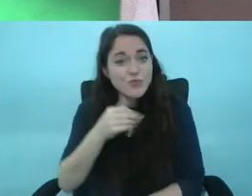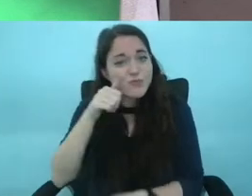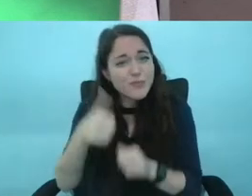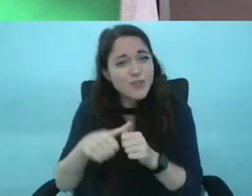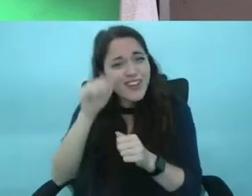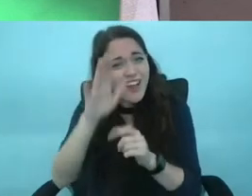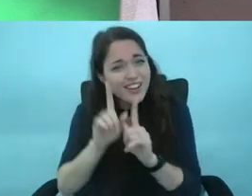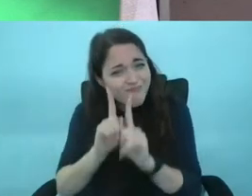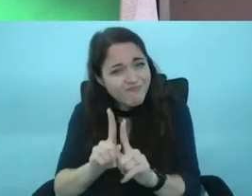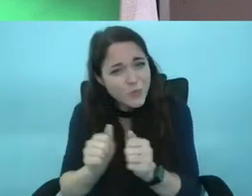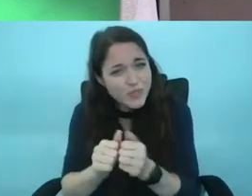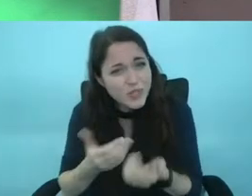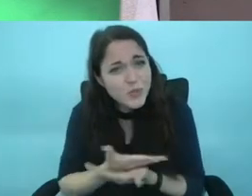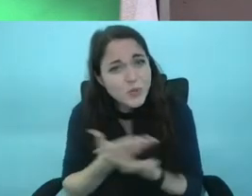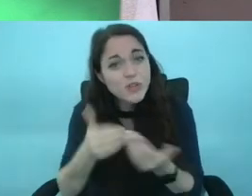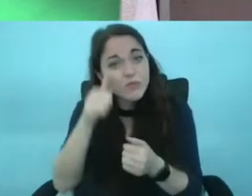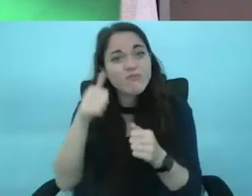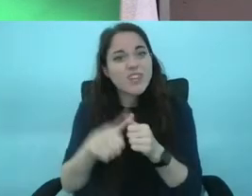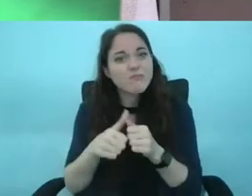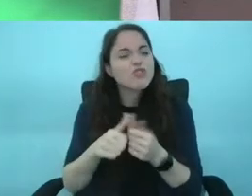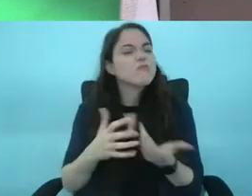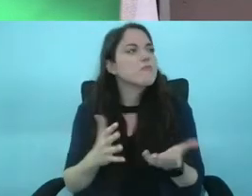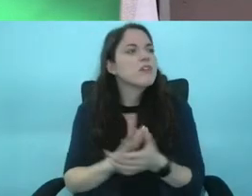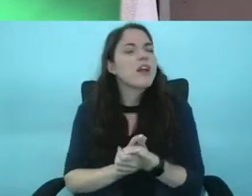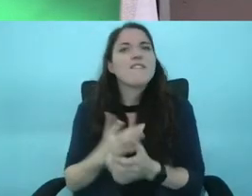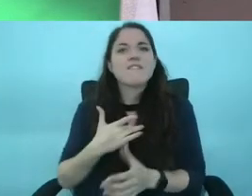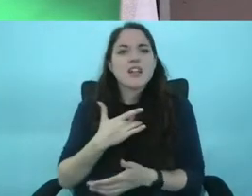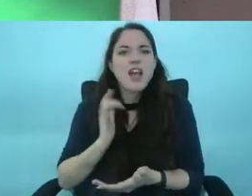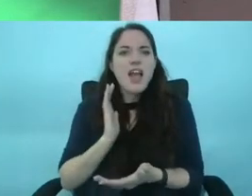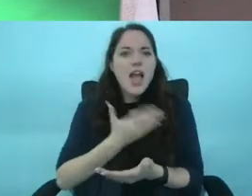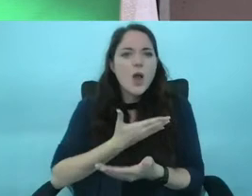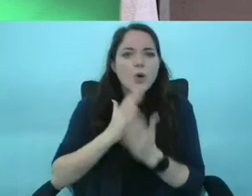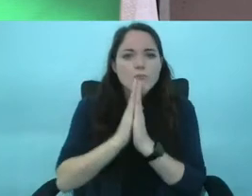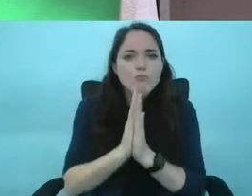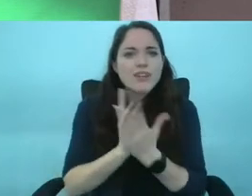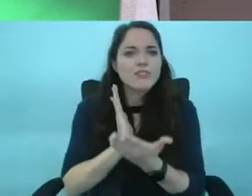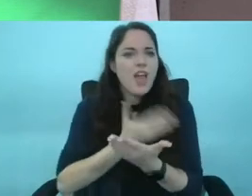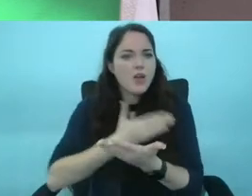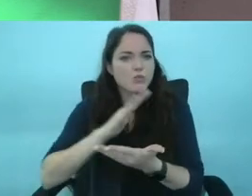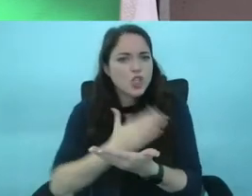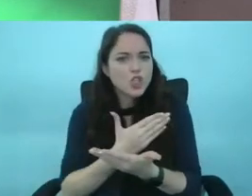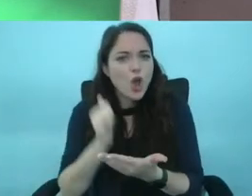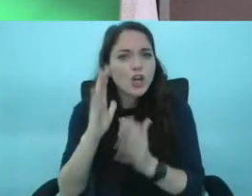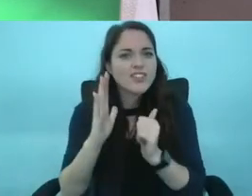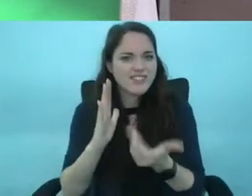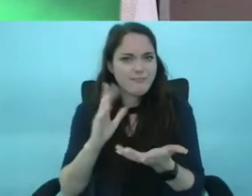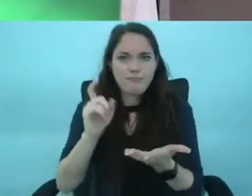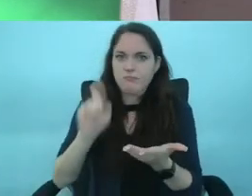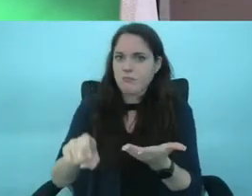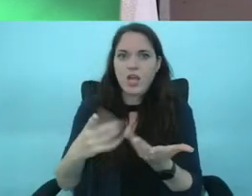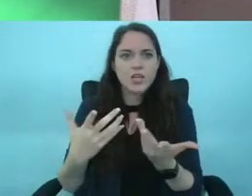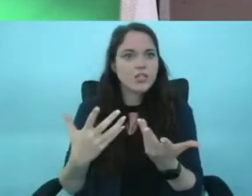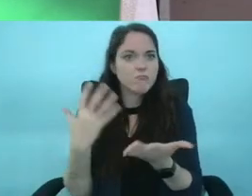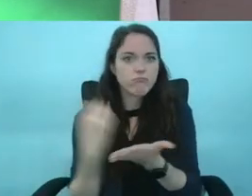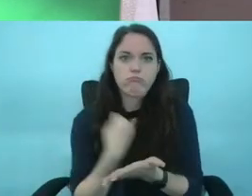the songs of our souls and prayers are necessary parts of our spiritual development, our heart development, and our